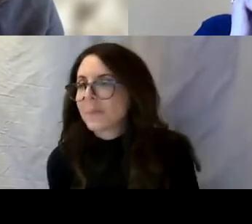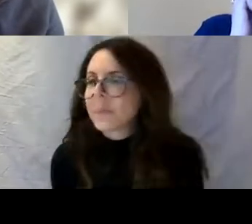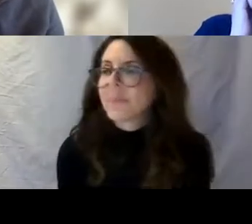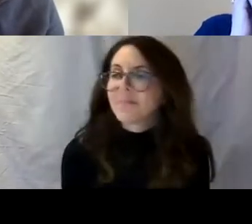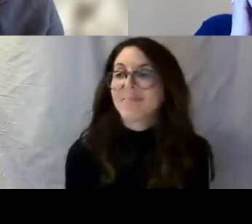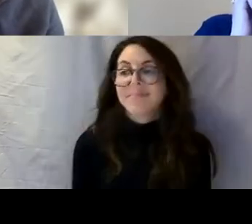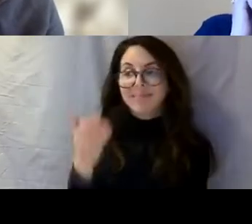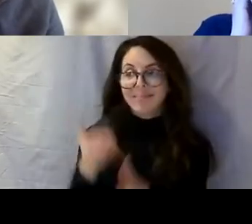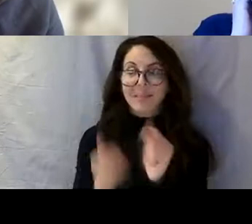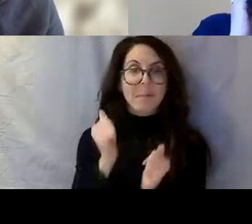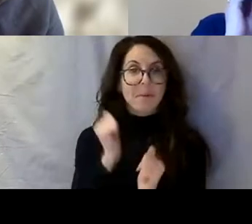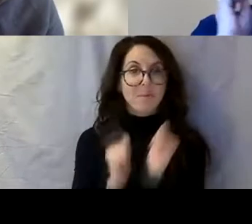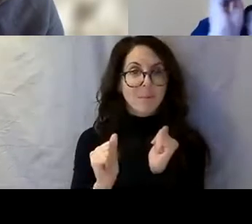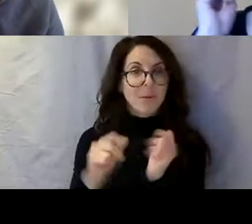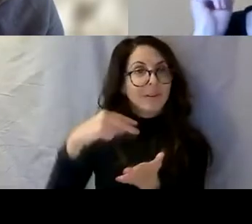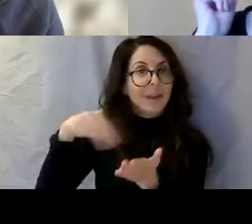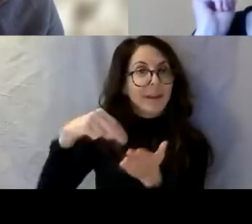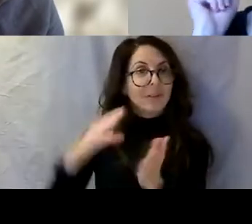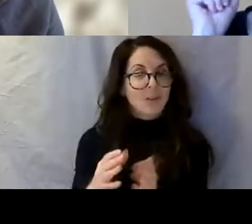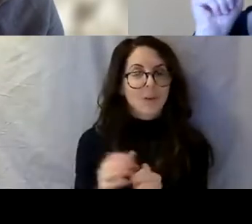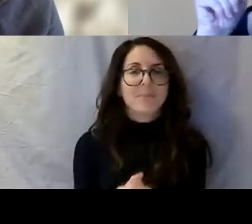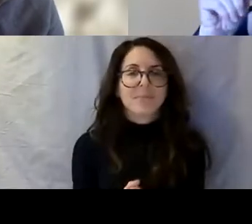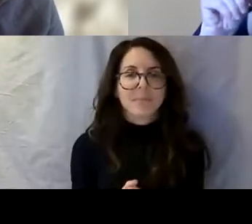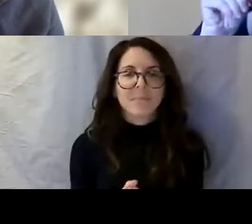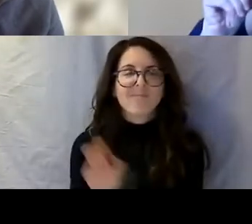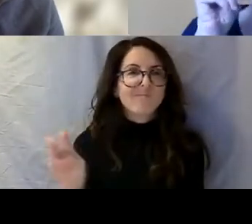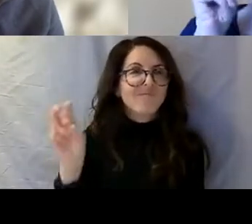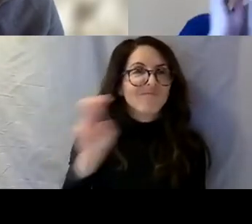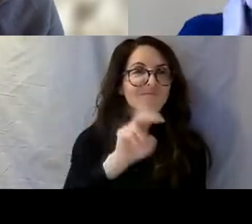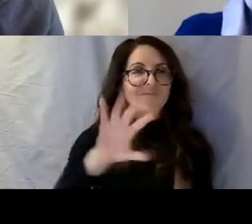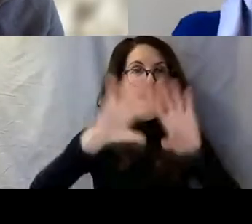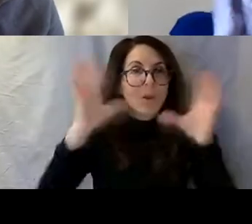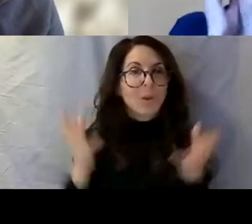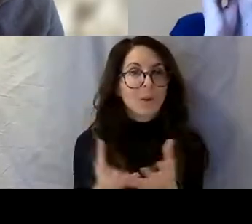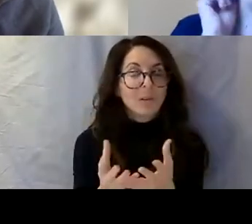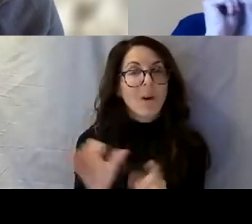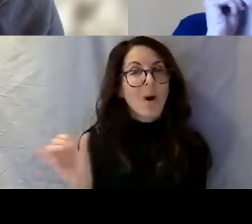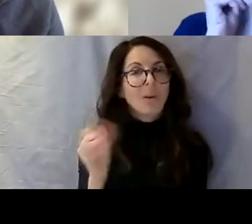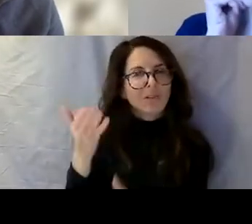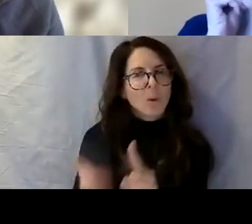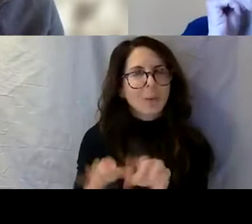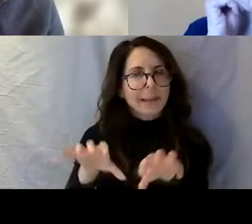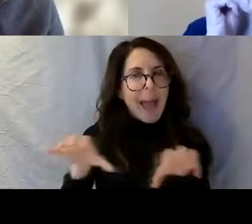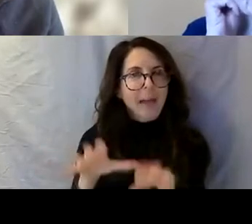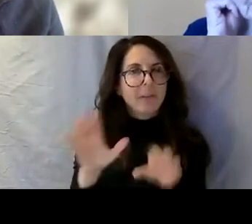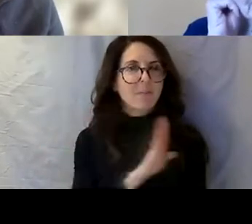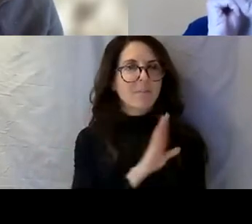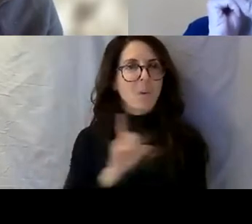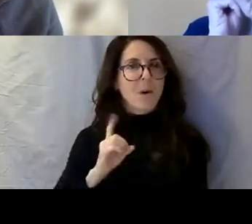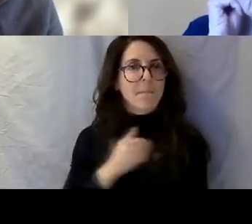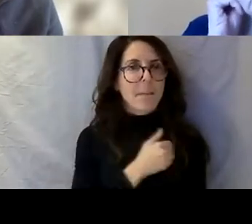a performer, a dancer. He's danced for companies around the world, and he's a really active board member,